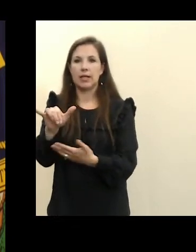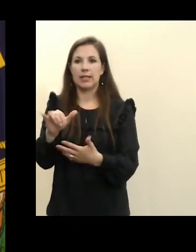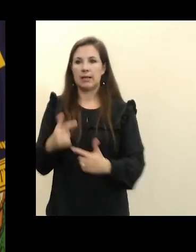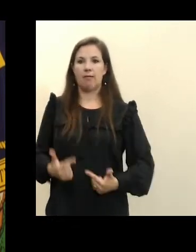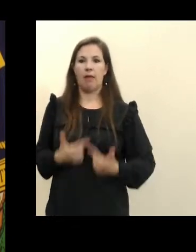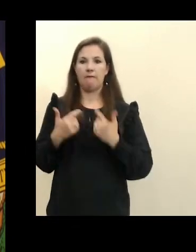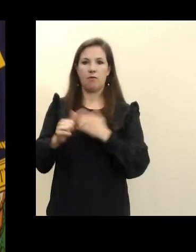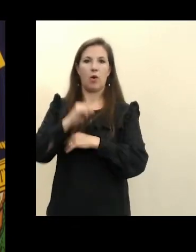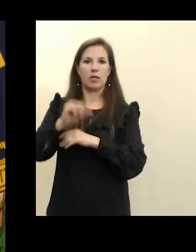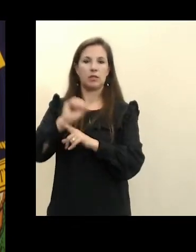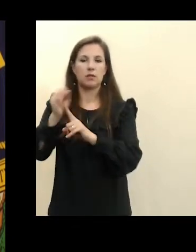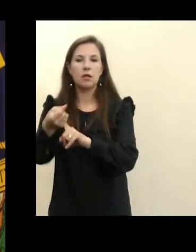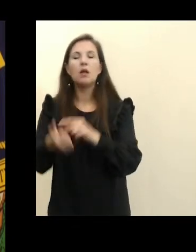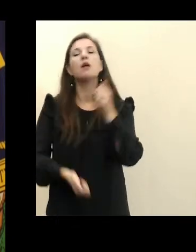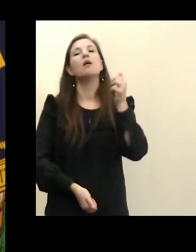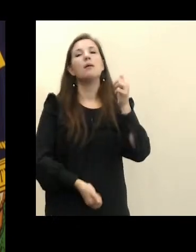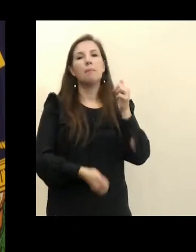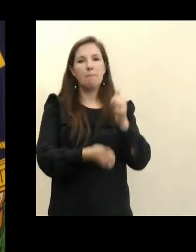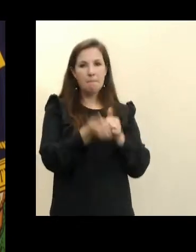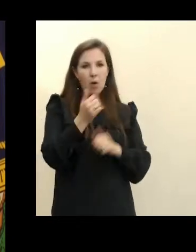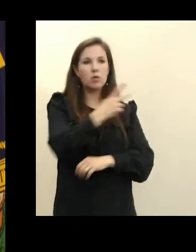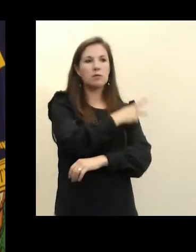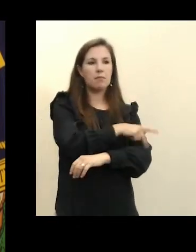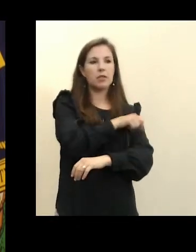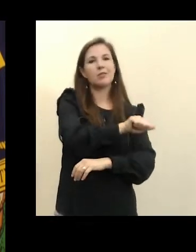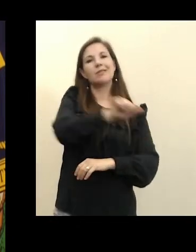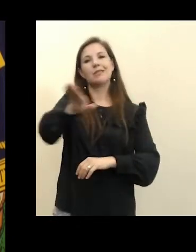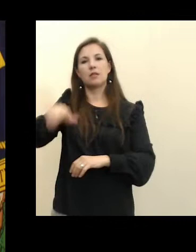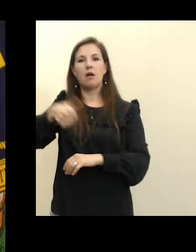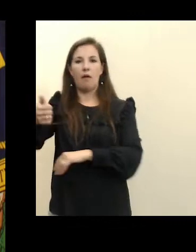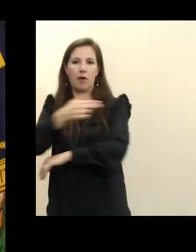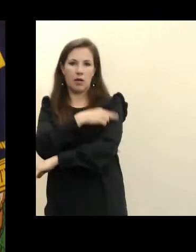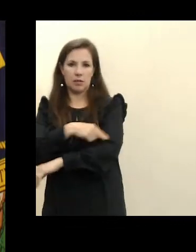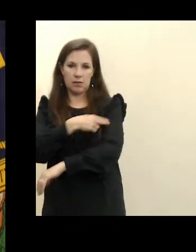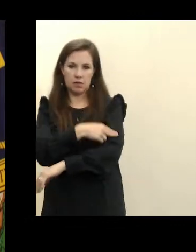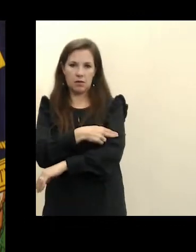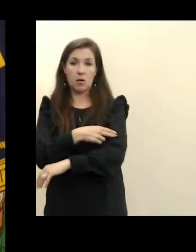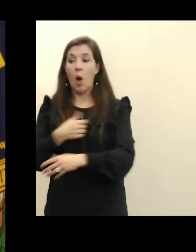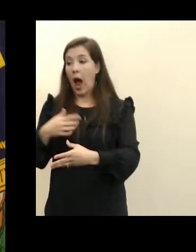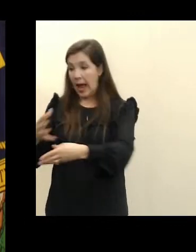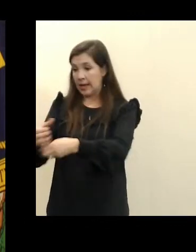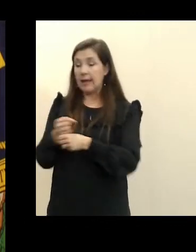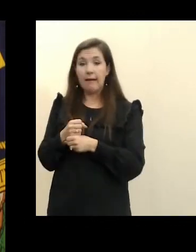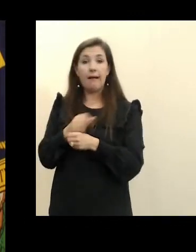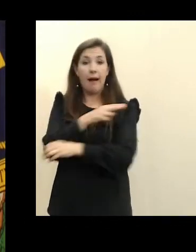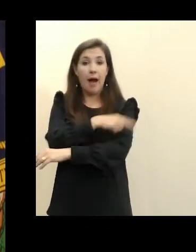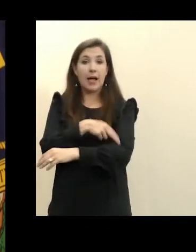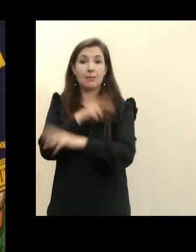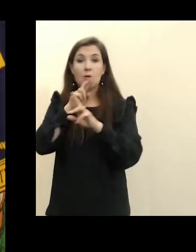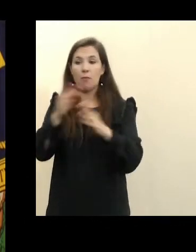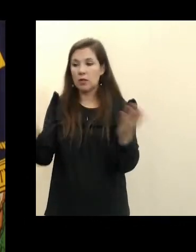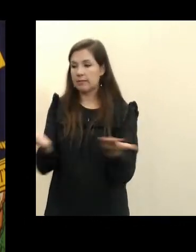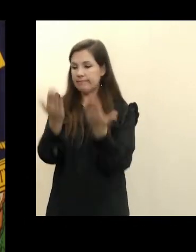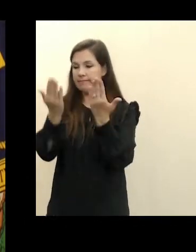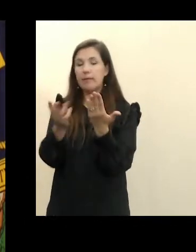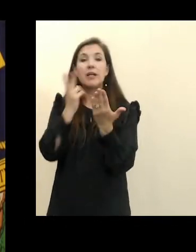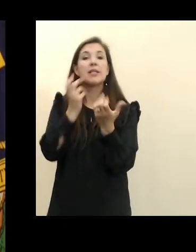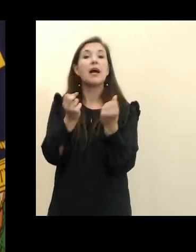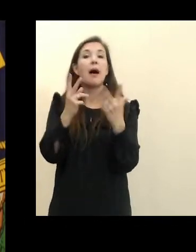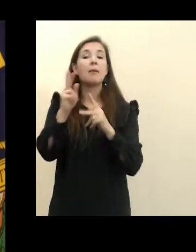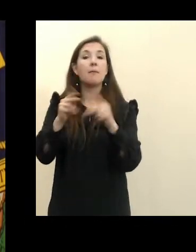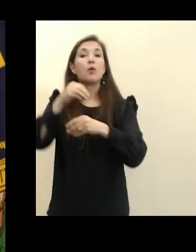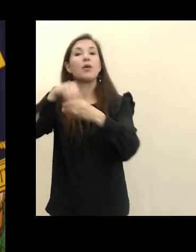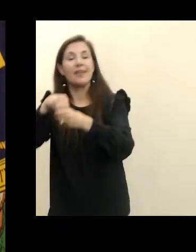situation. But most of their patients are actually being diverted to other hospitals. I get the hospital reports, so we see how many individuals are in